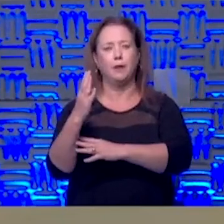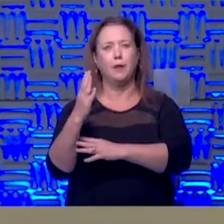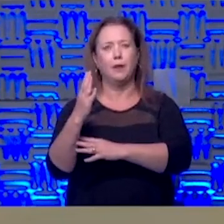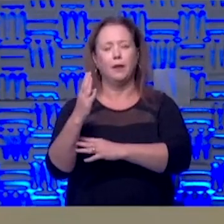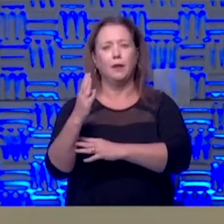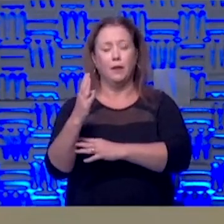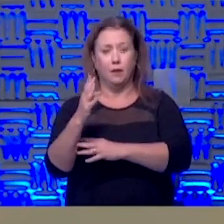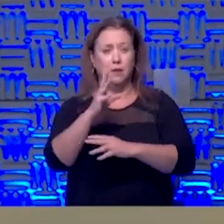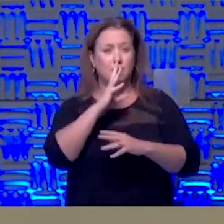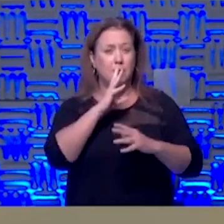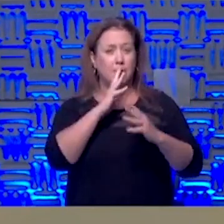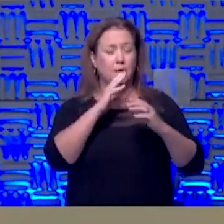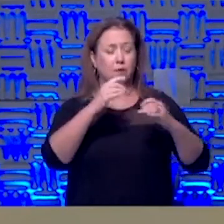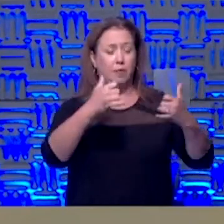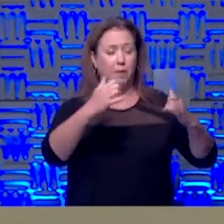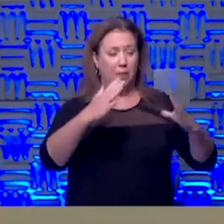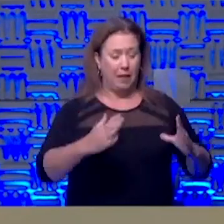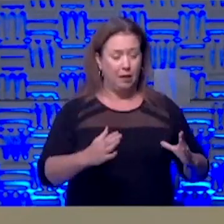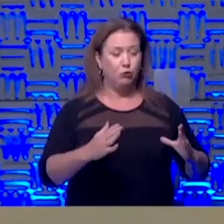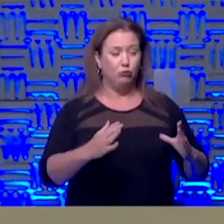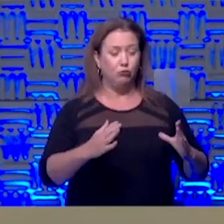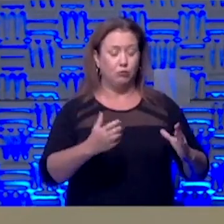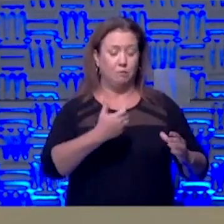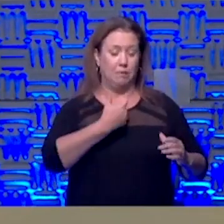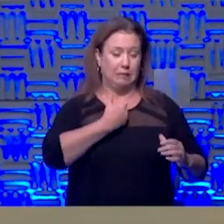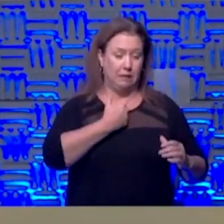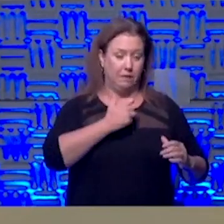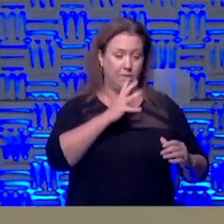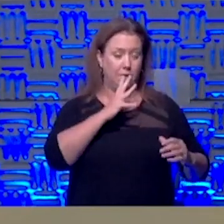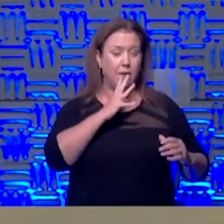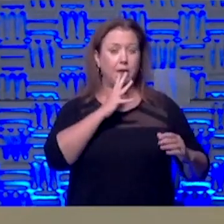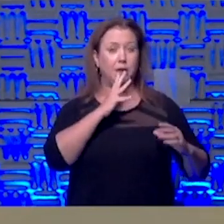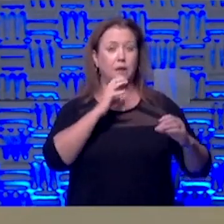between us talking to the players, whether that be myself,